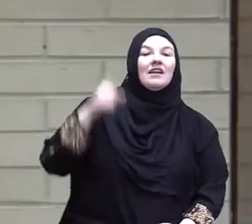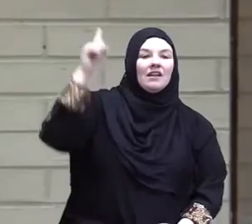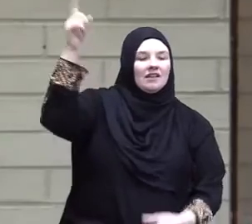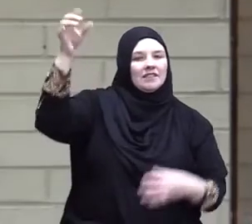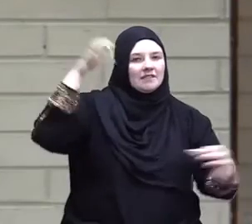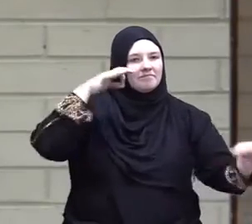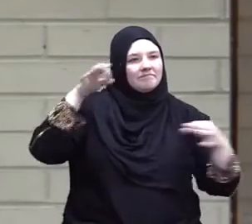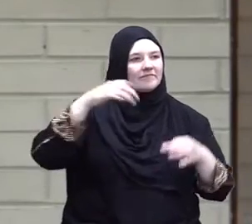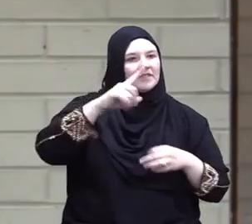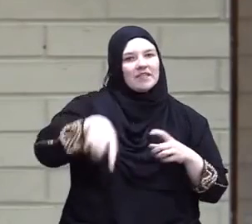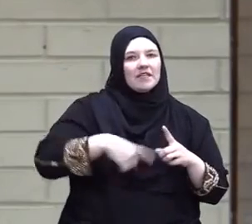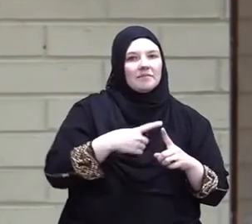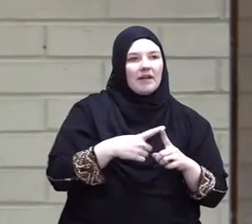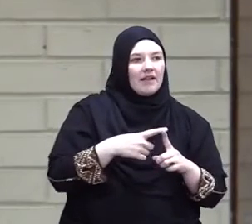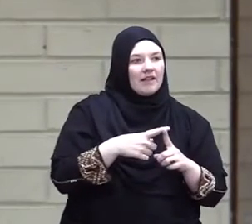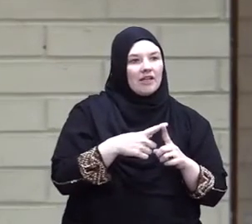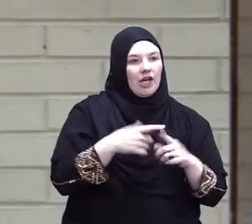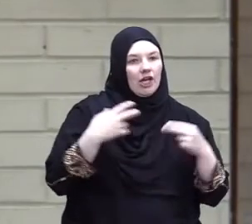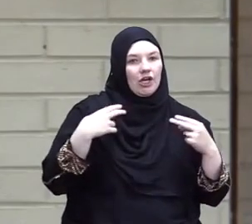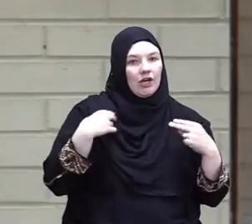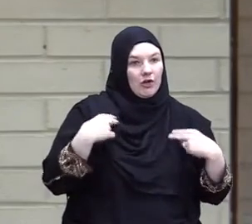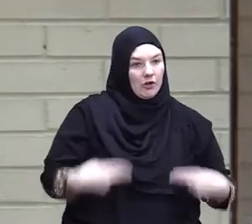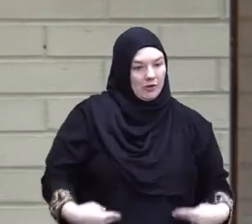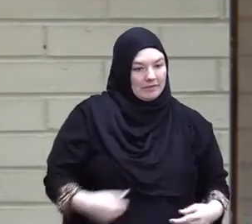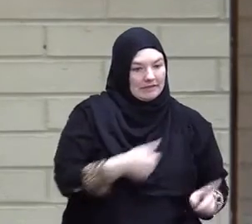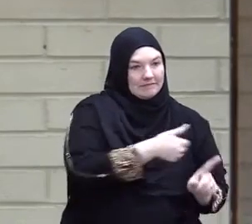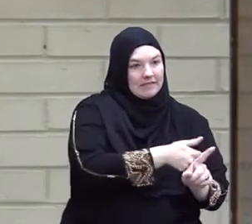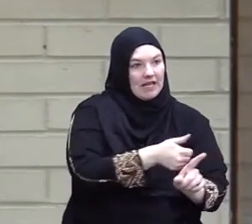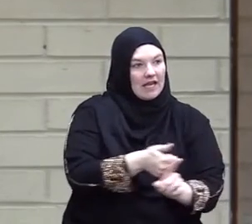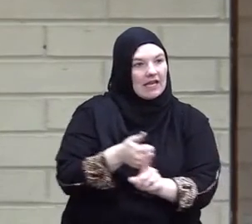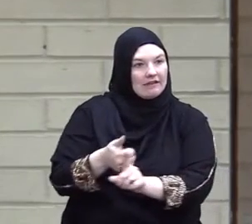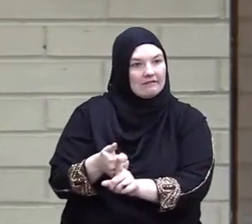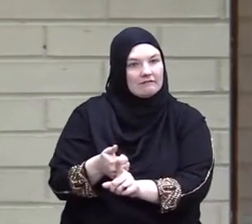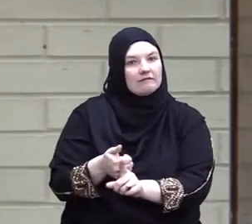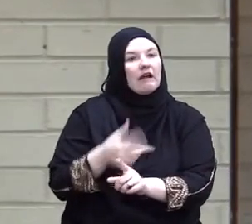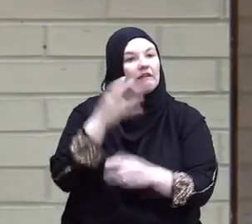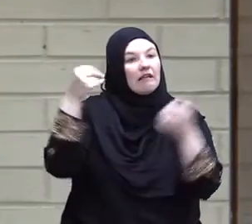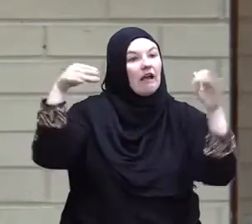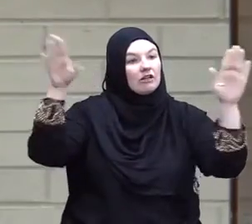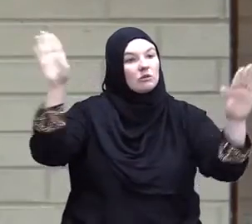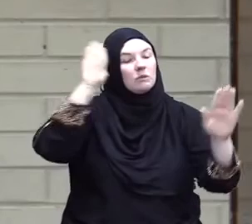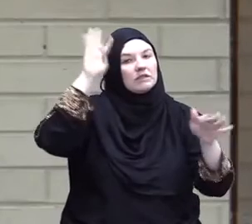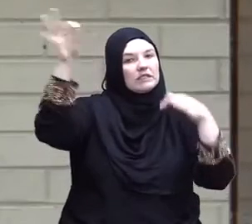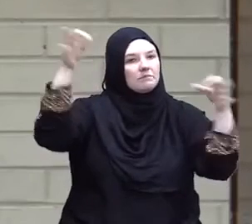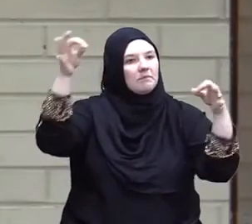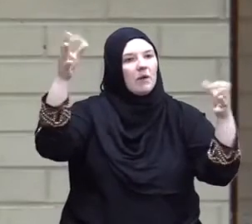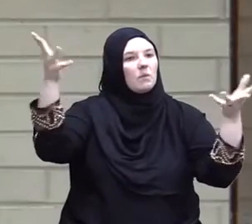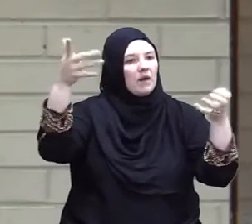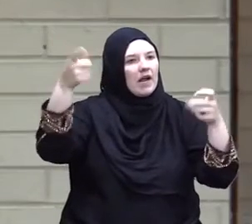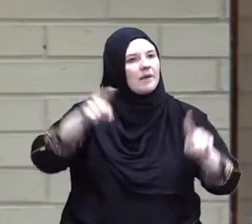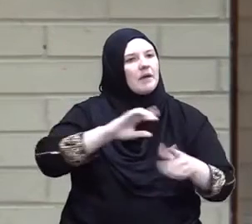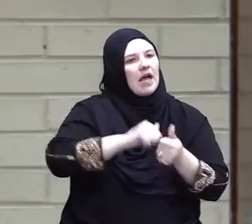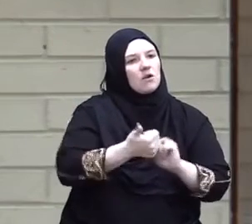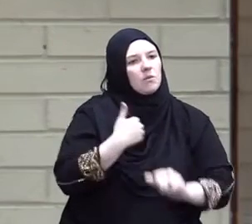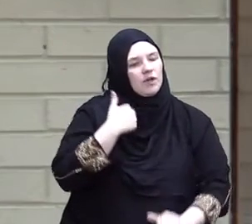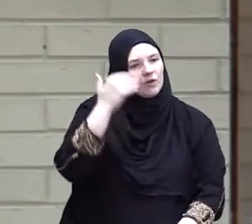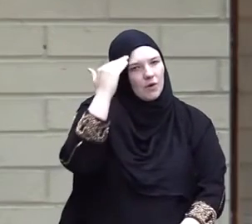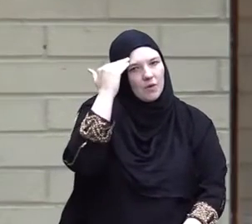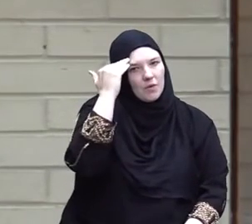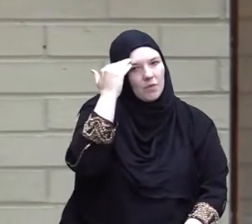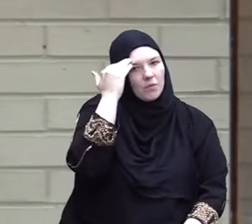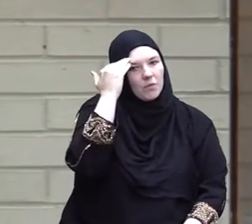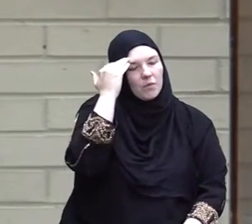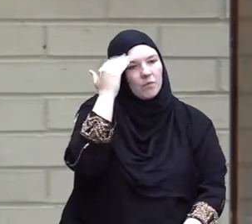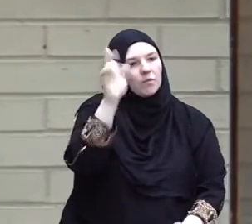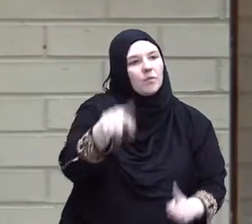Because they themselves will tell us that this is what happened. How do we know? When Allah